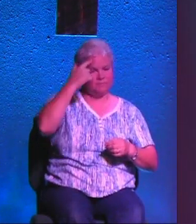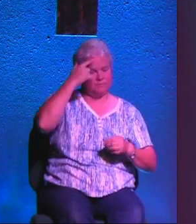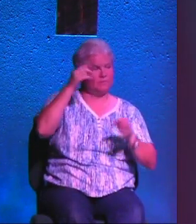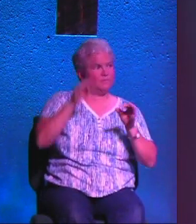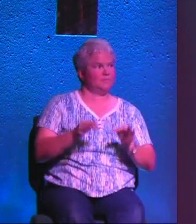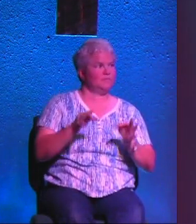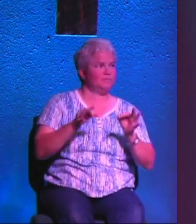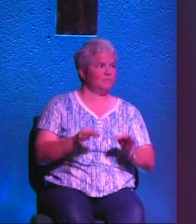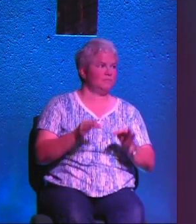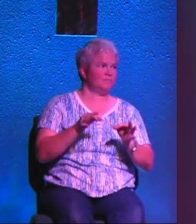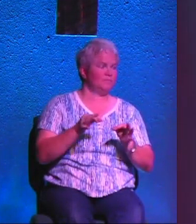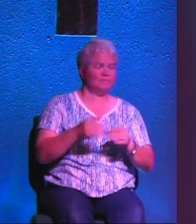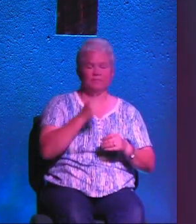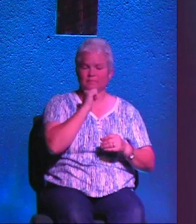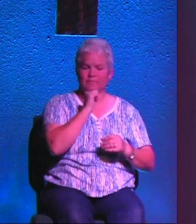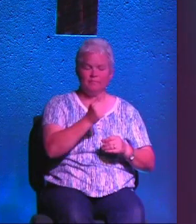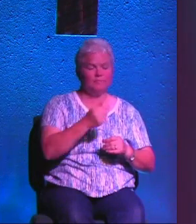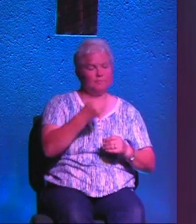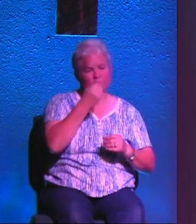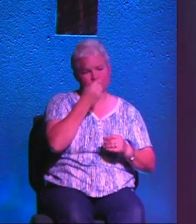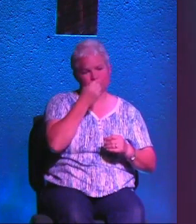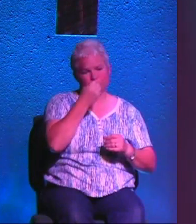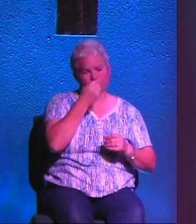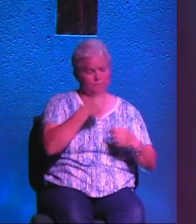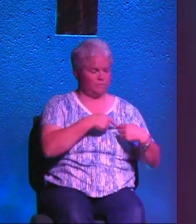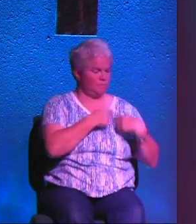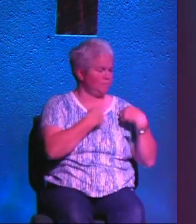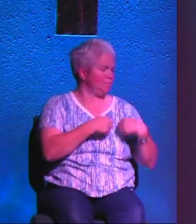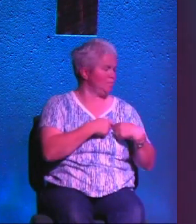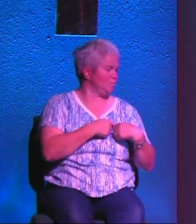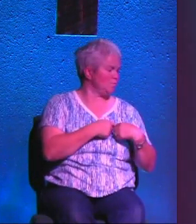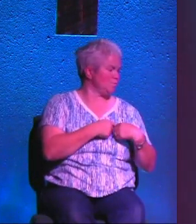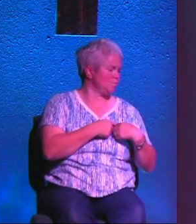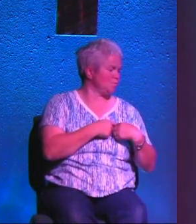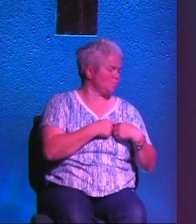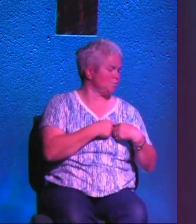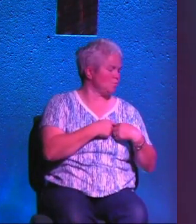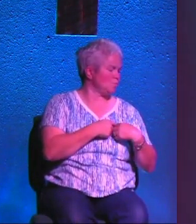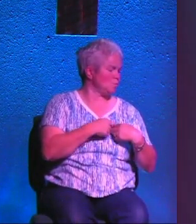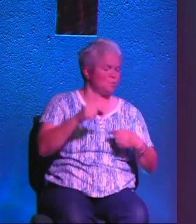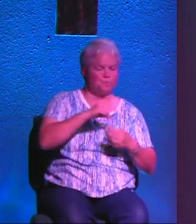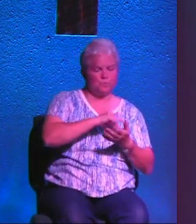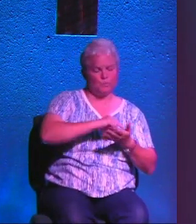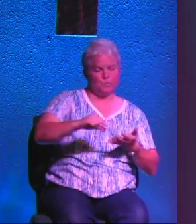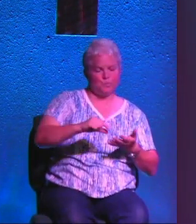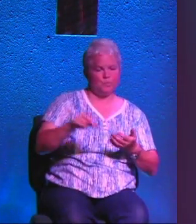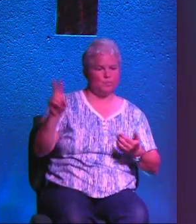decision. It's not the food that's affecting your heart. In verse